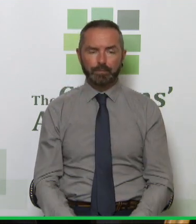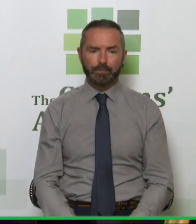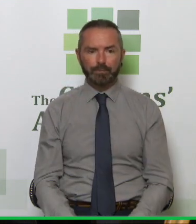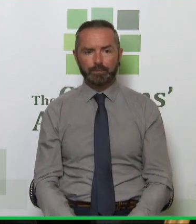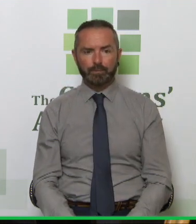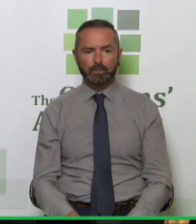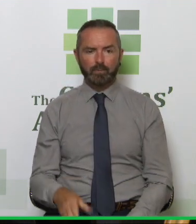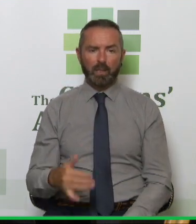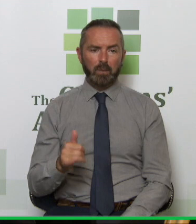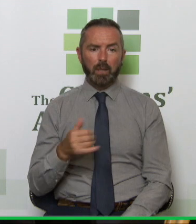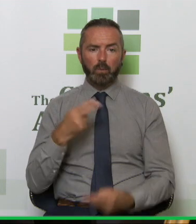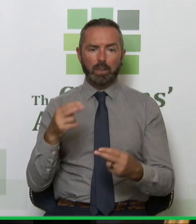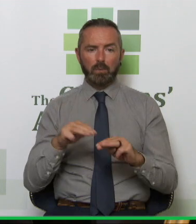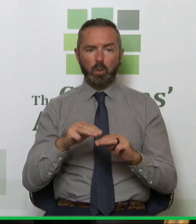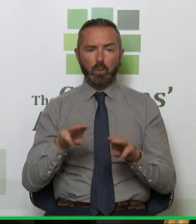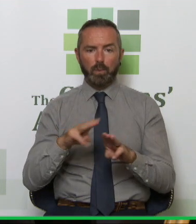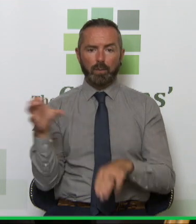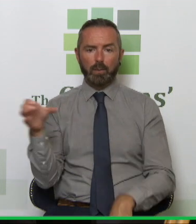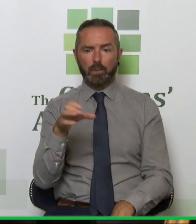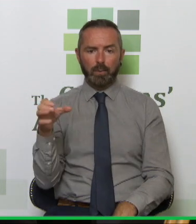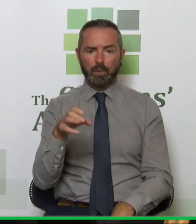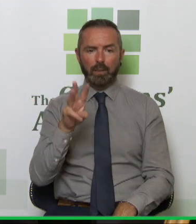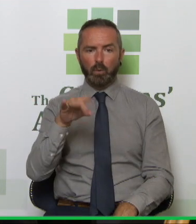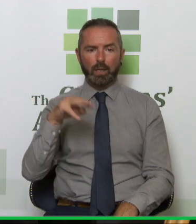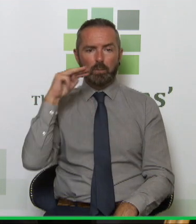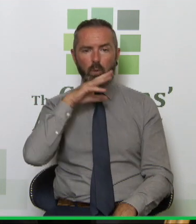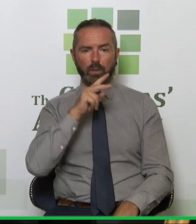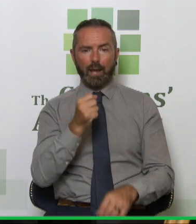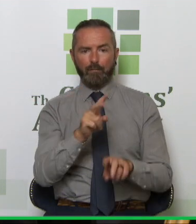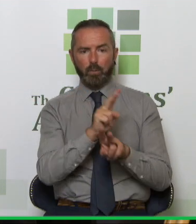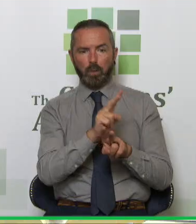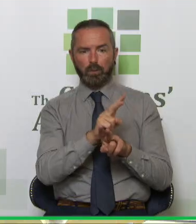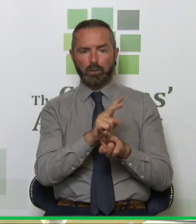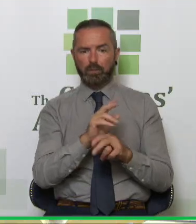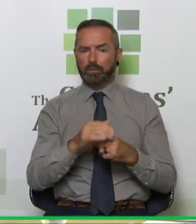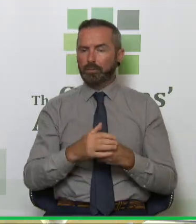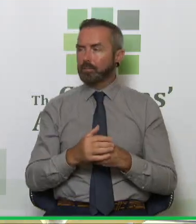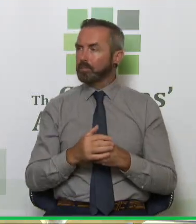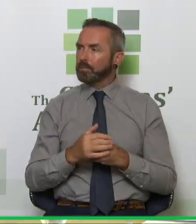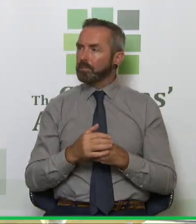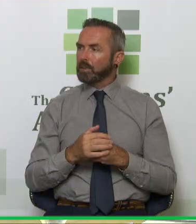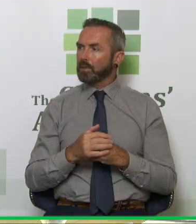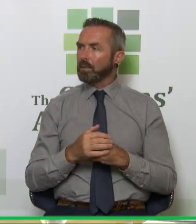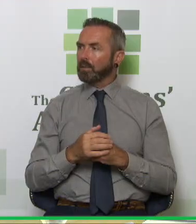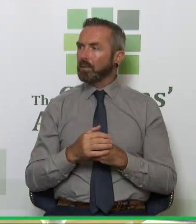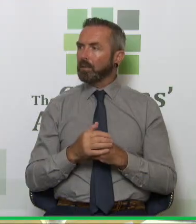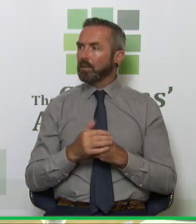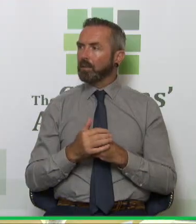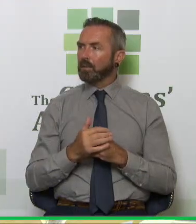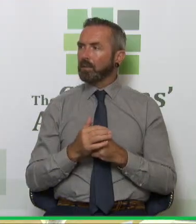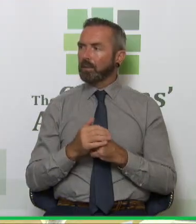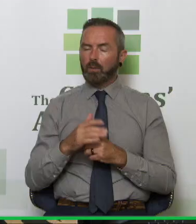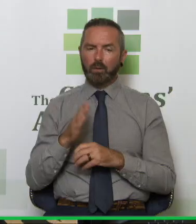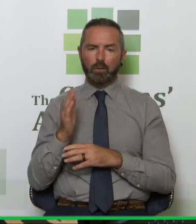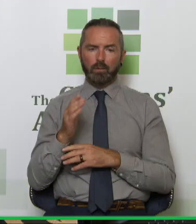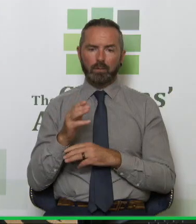to bring more people on board? That's why it's important to have that monitoring piece in place. Yeah, I'm just wondering why you don't have the numbers Okay, already. sorry, Ilana. Sorry. I'll have to